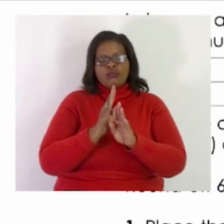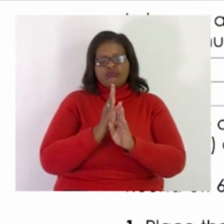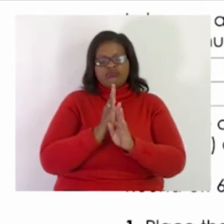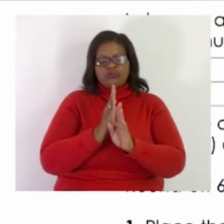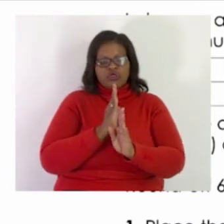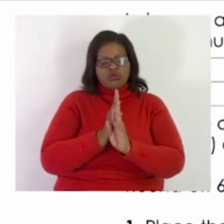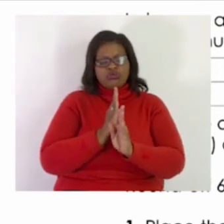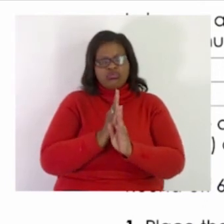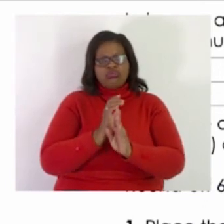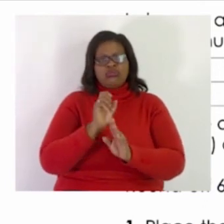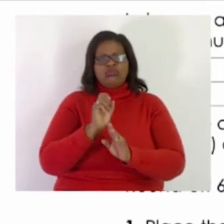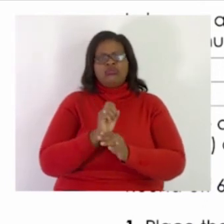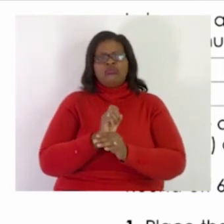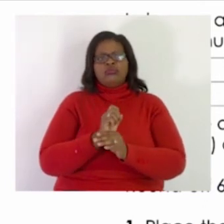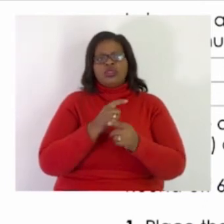0,